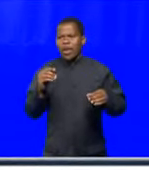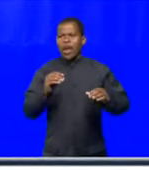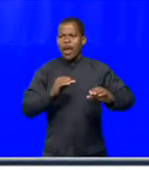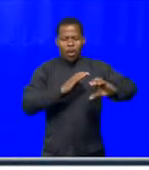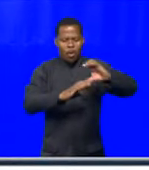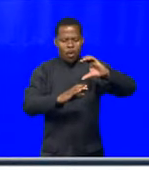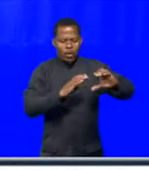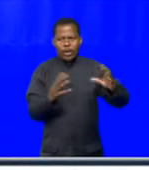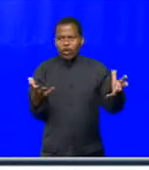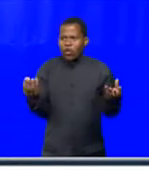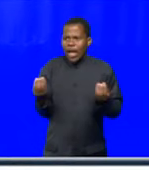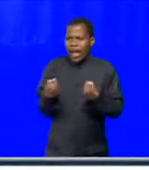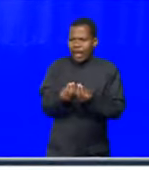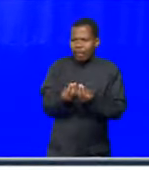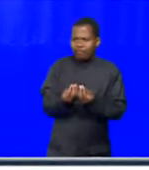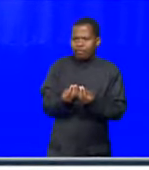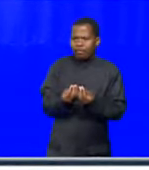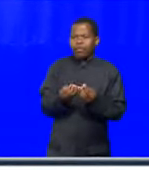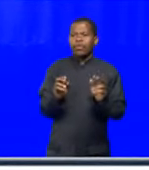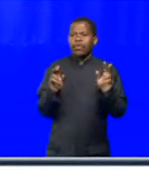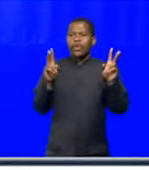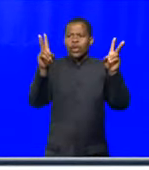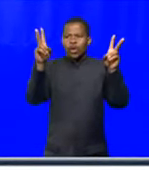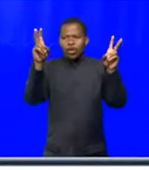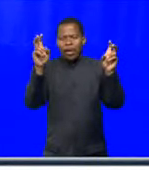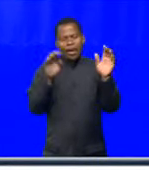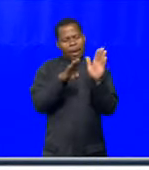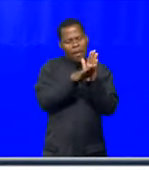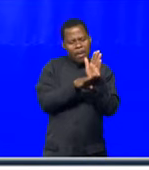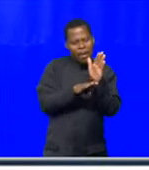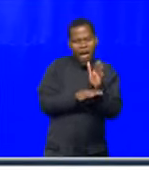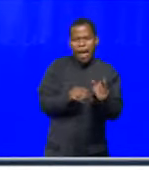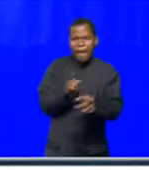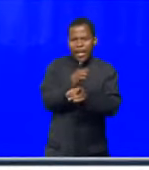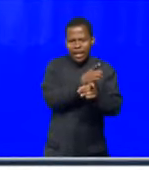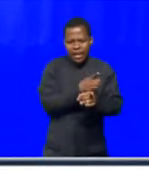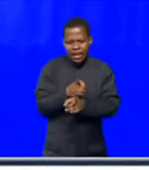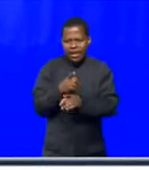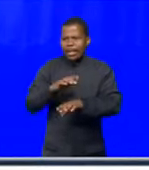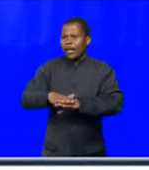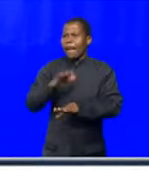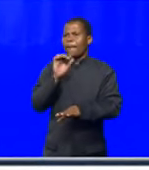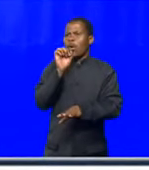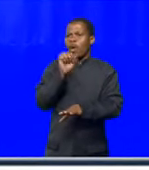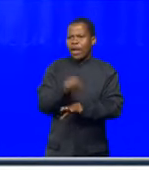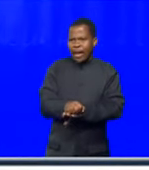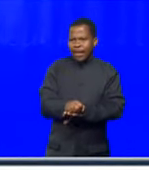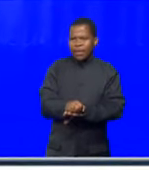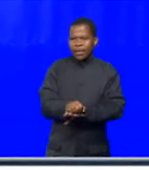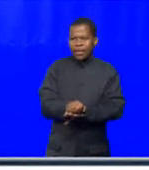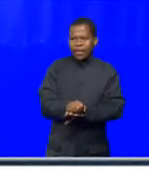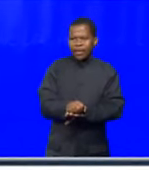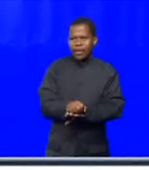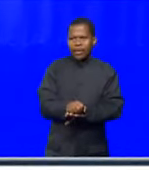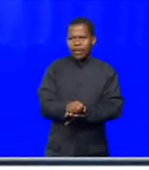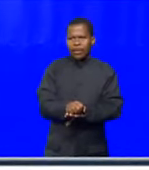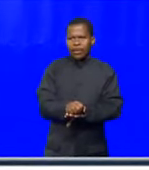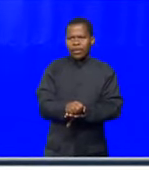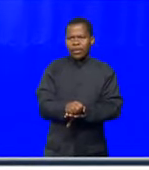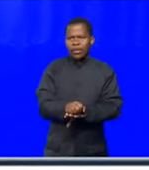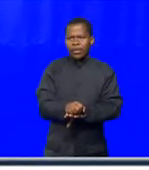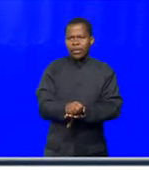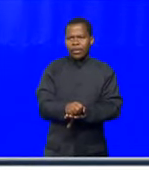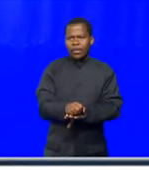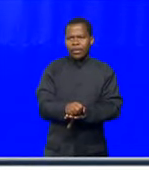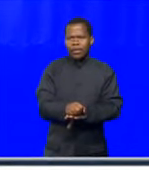and talk about issues in that relate to the usage and management of a